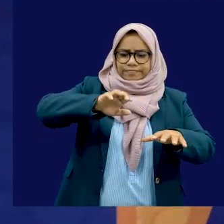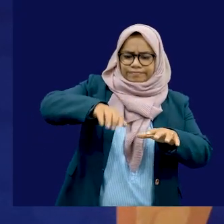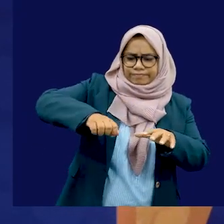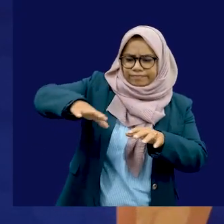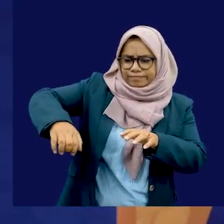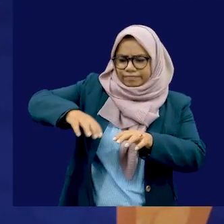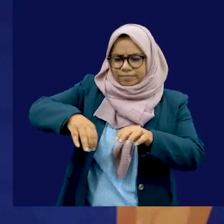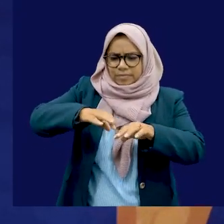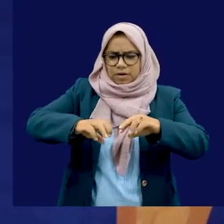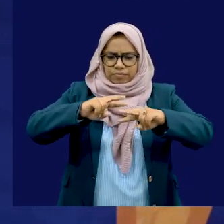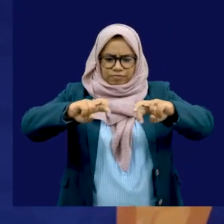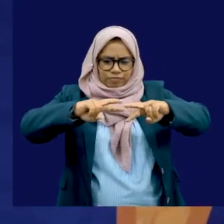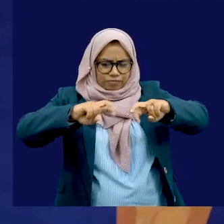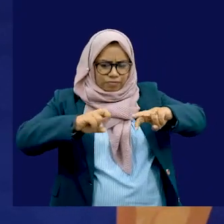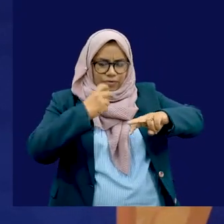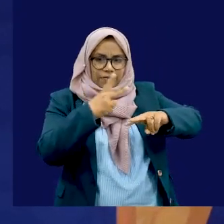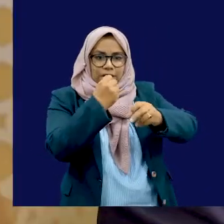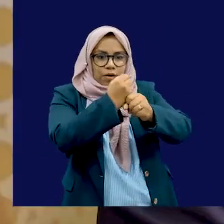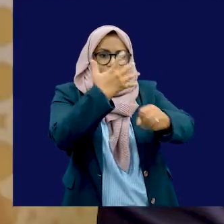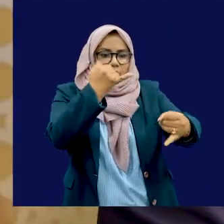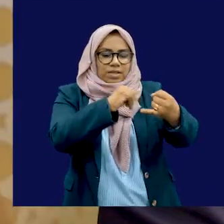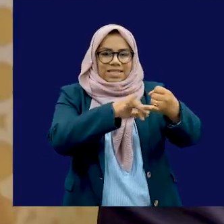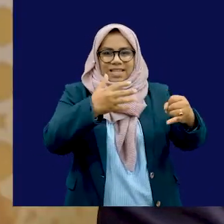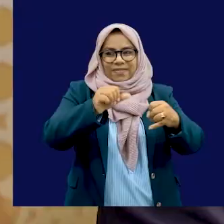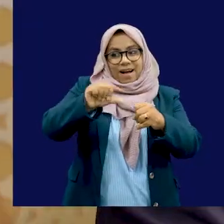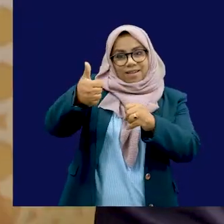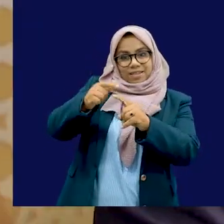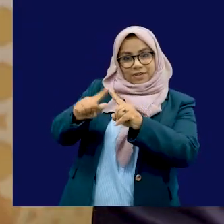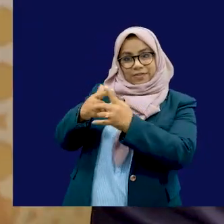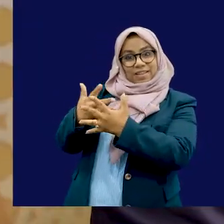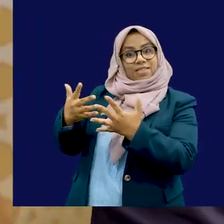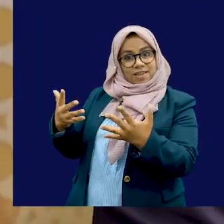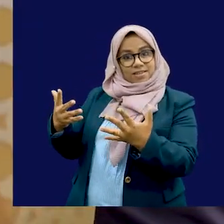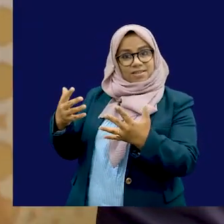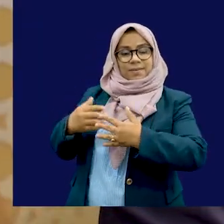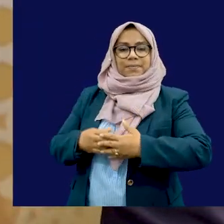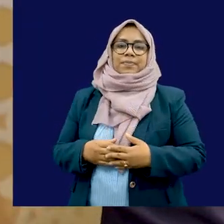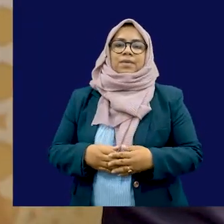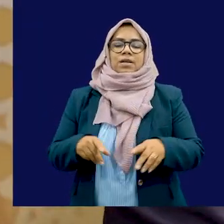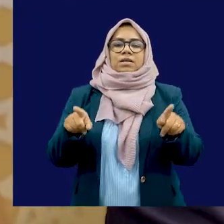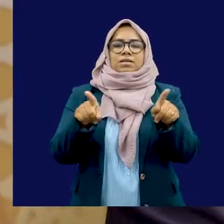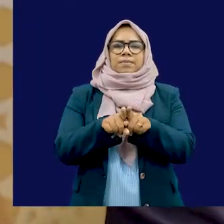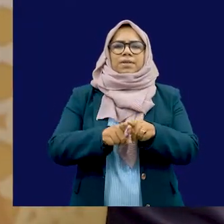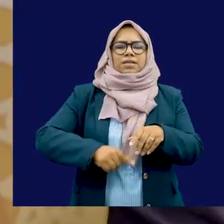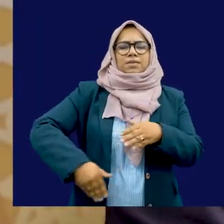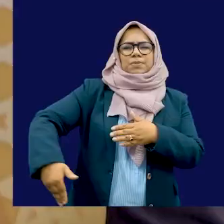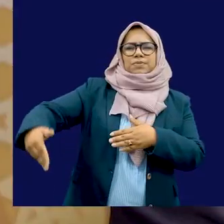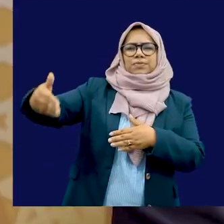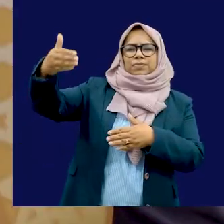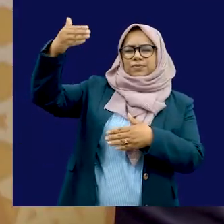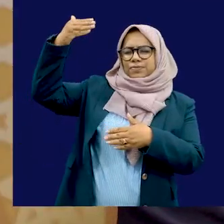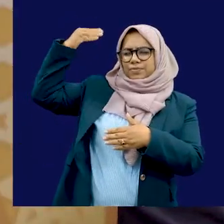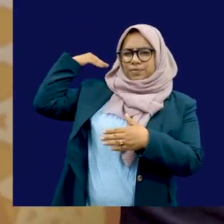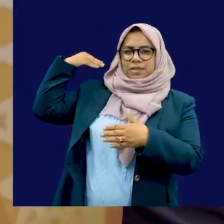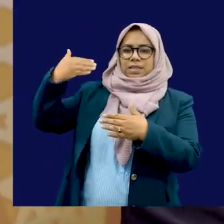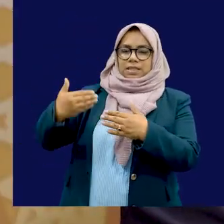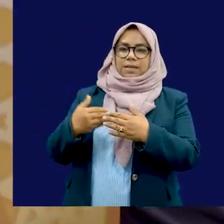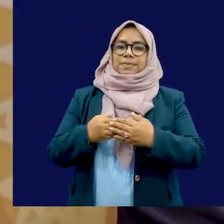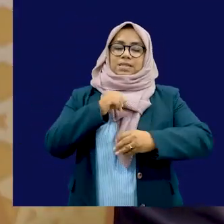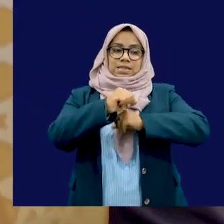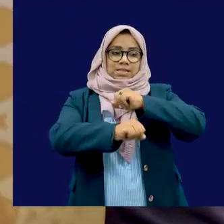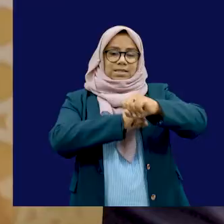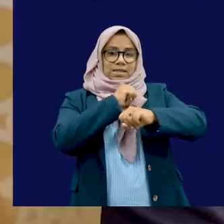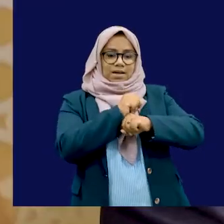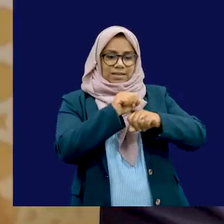including gold, silver, and other metals. Rikas refers to buried treasures from the Jahiliyyah period, pre-Islamic